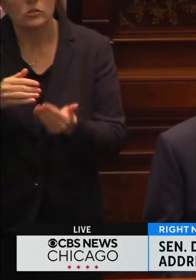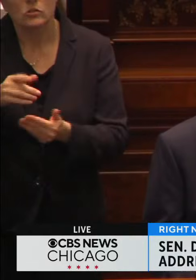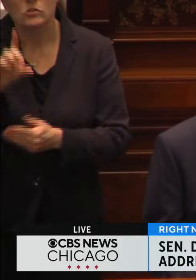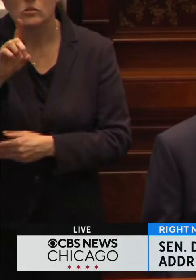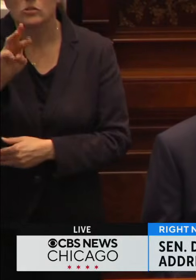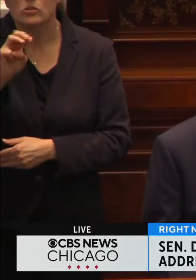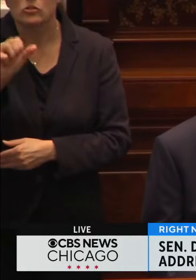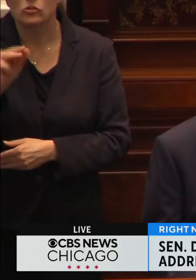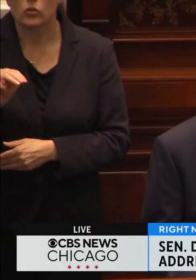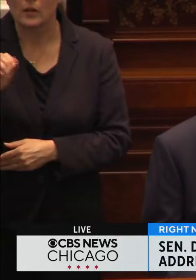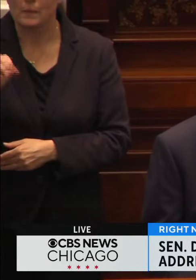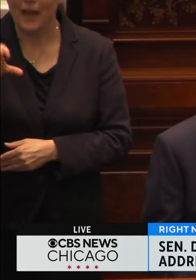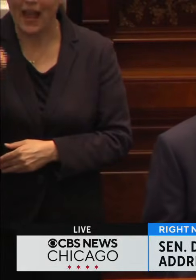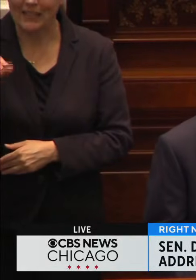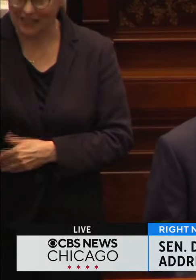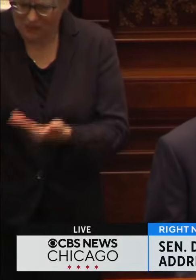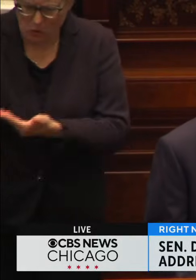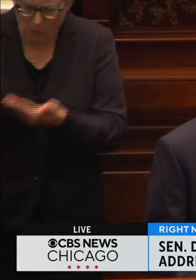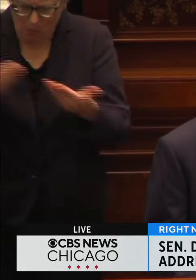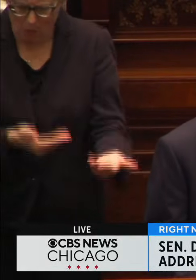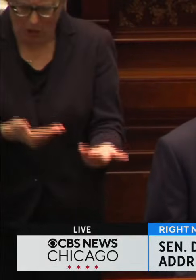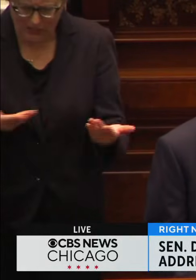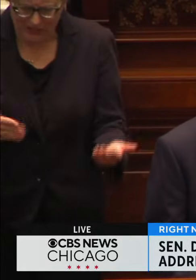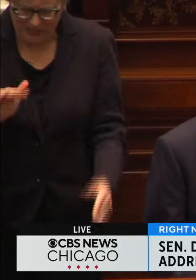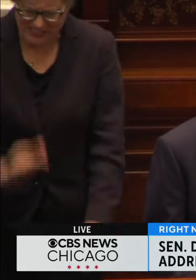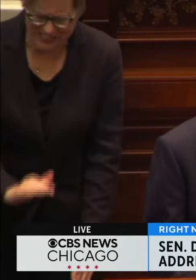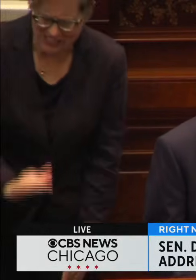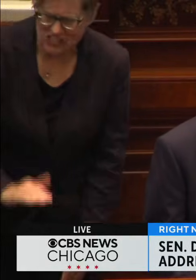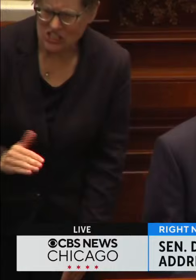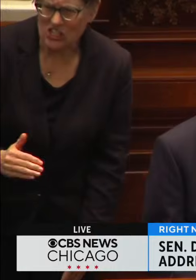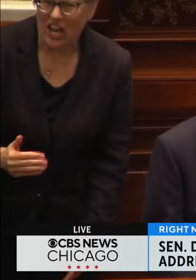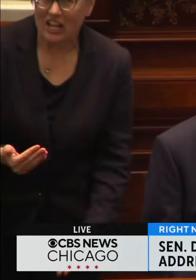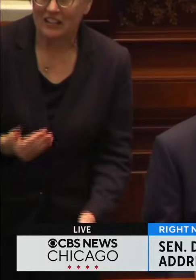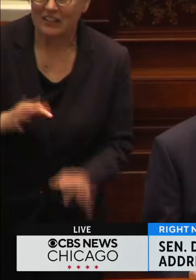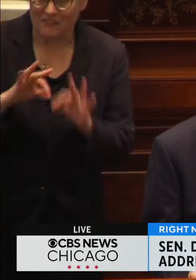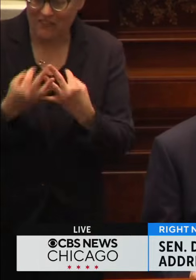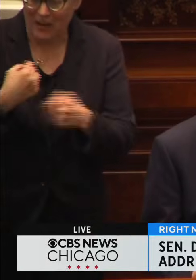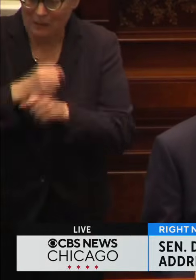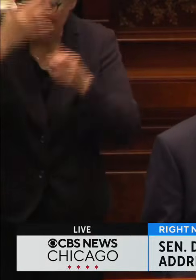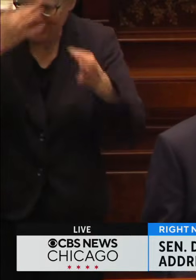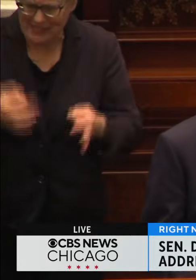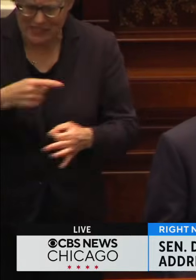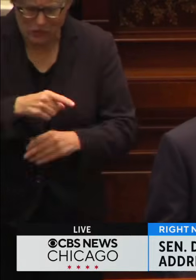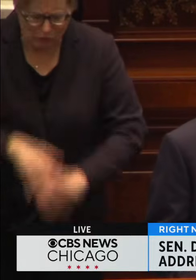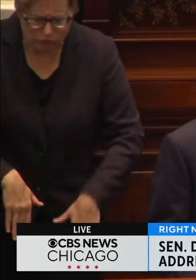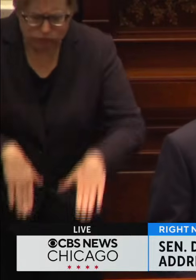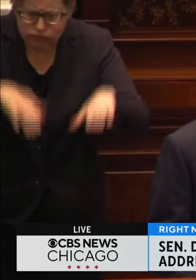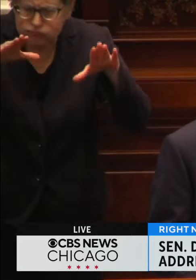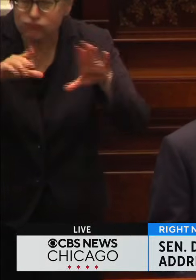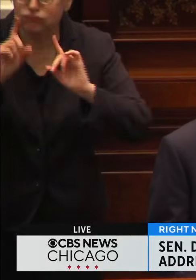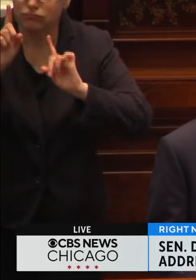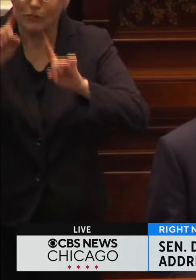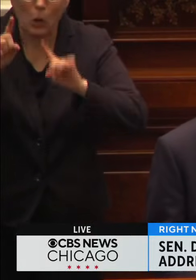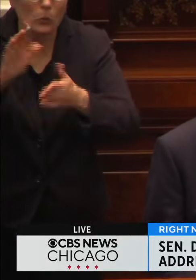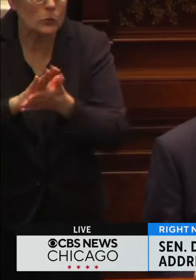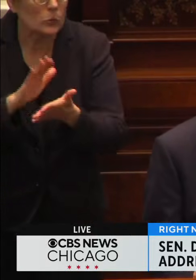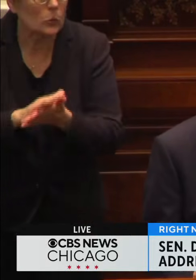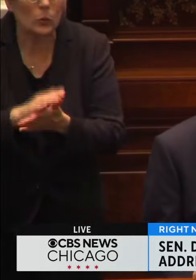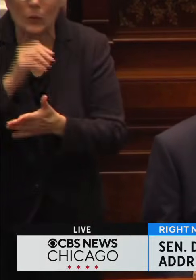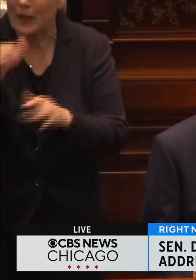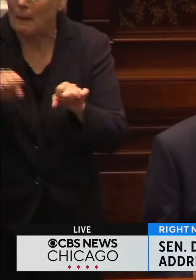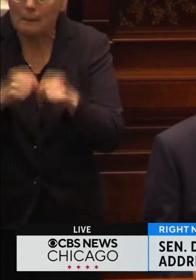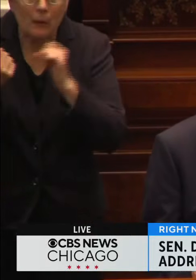you're brought here as a child, your family made the decision, and you've gone to school, not committed any serious crime of any